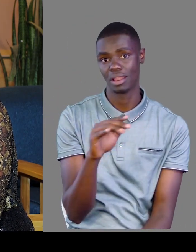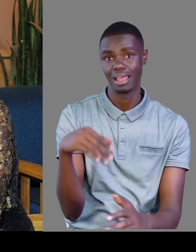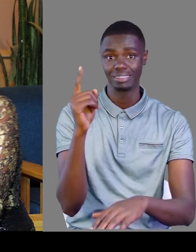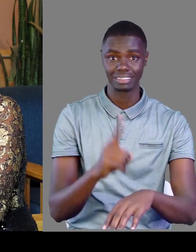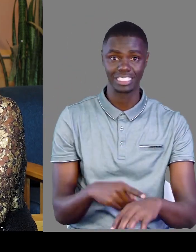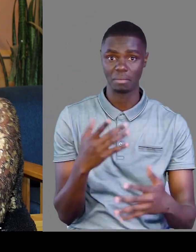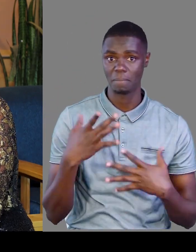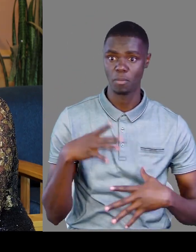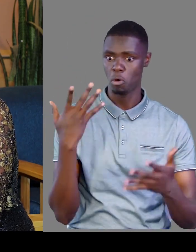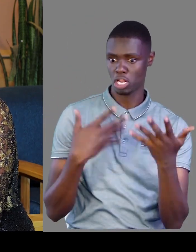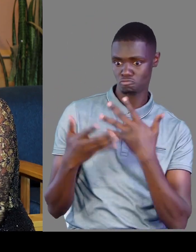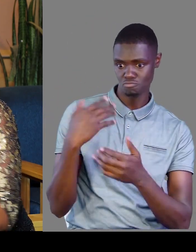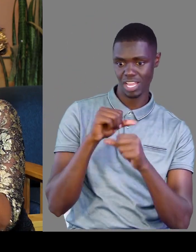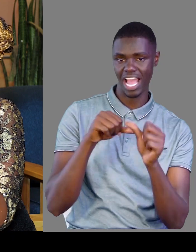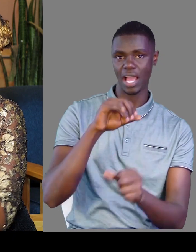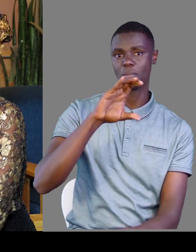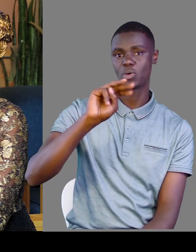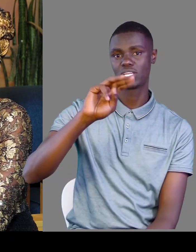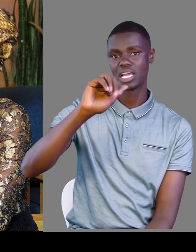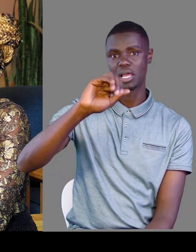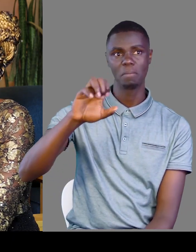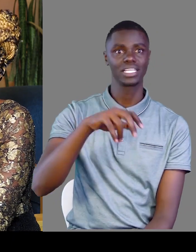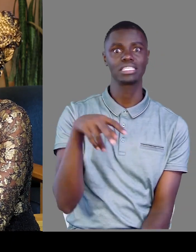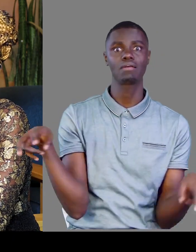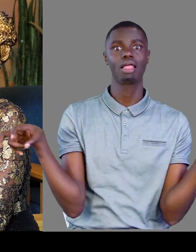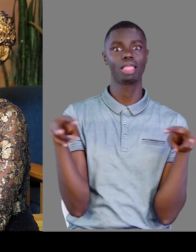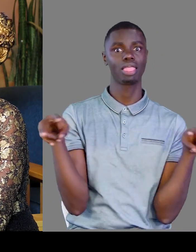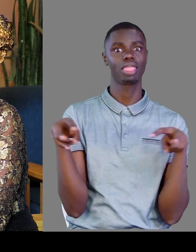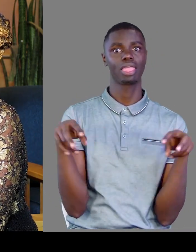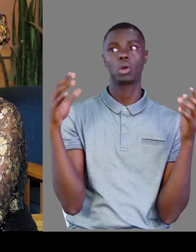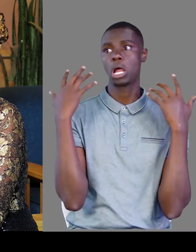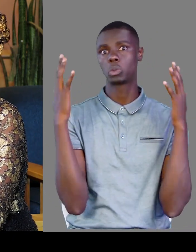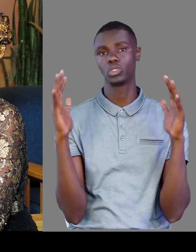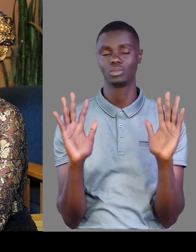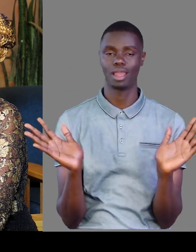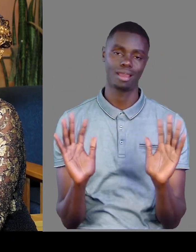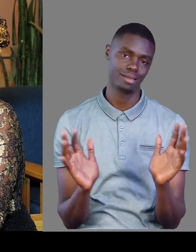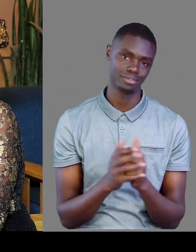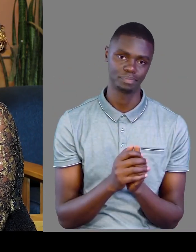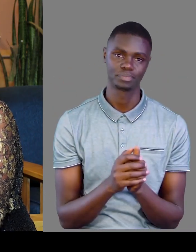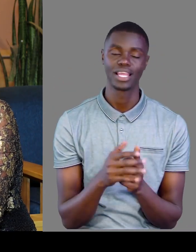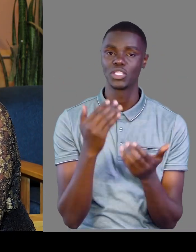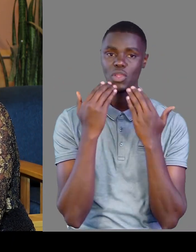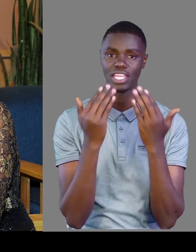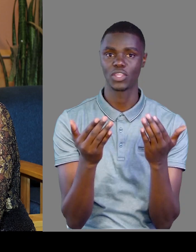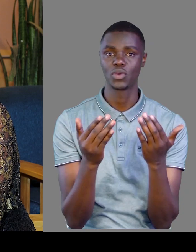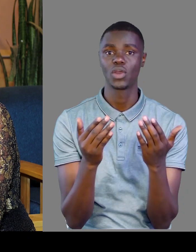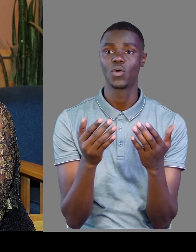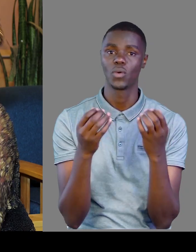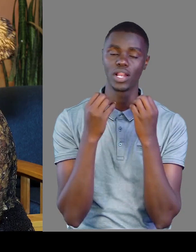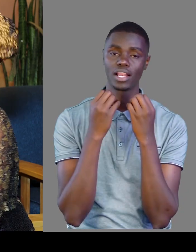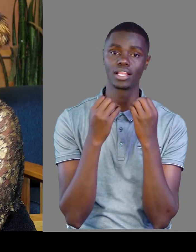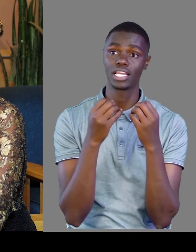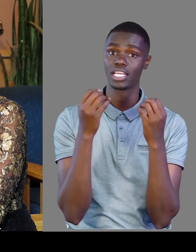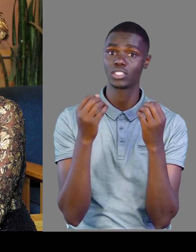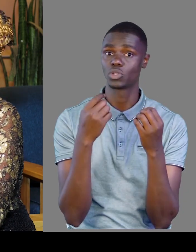too. Next time when people are talking about it, you're not hanging. Thank you so much for making time. And we also will be having it here on